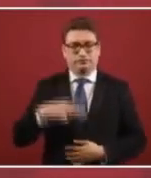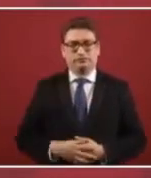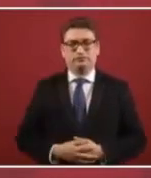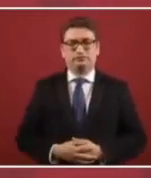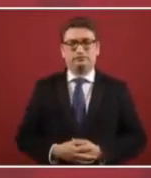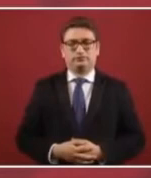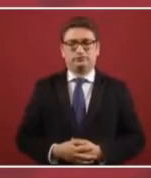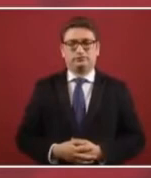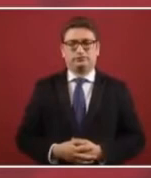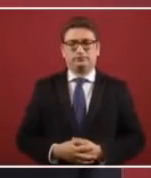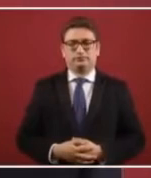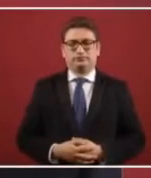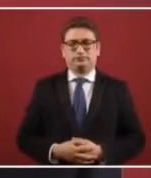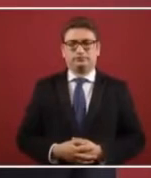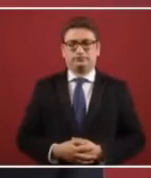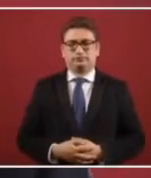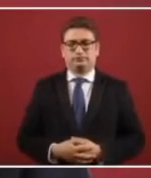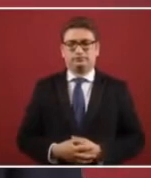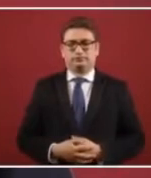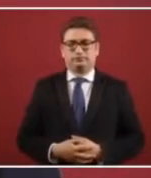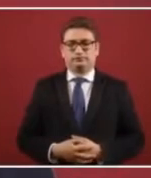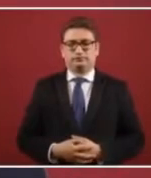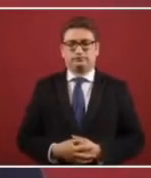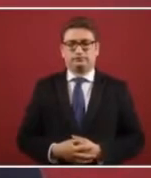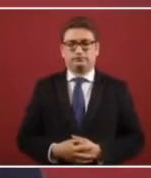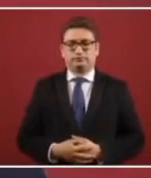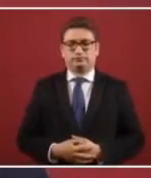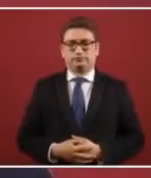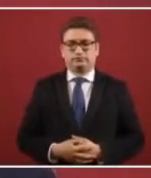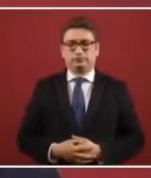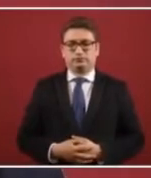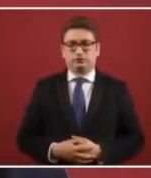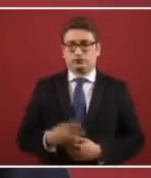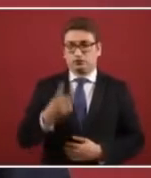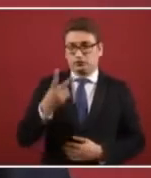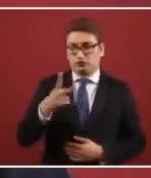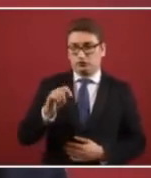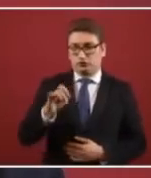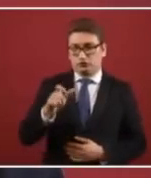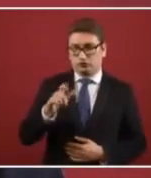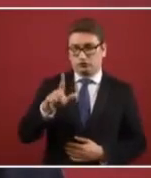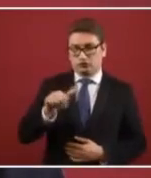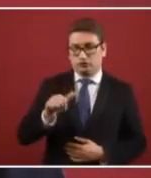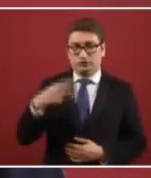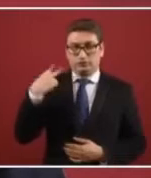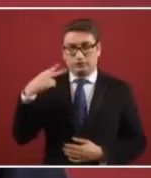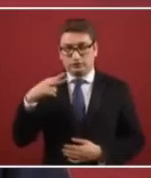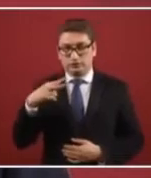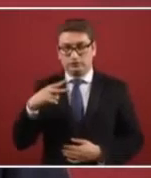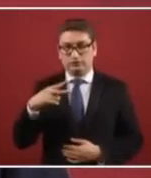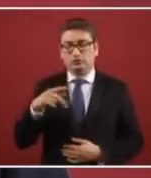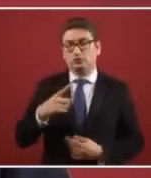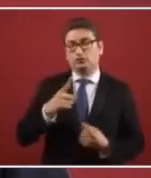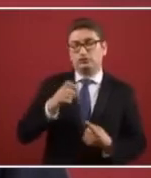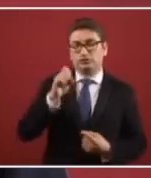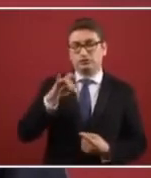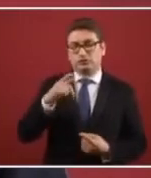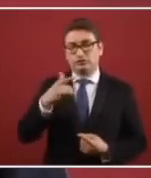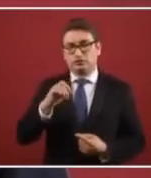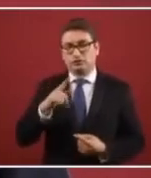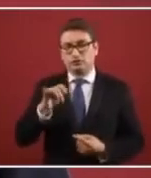Veracruz - were from tusla and one was